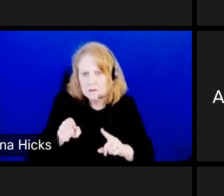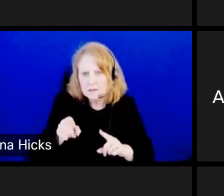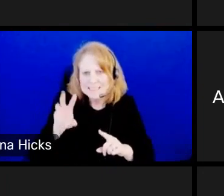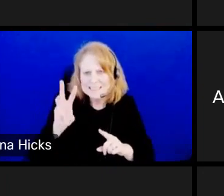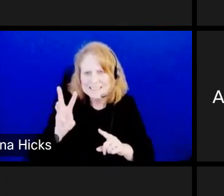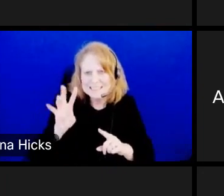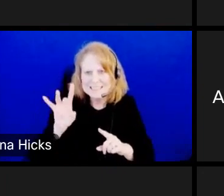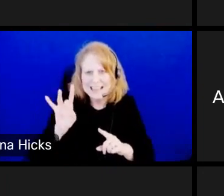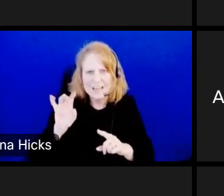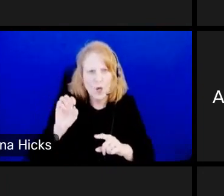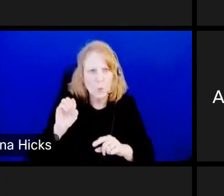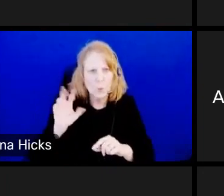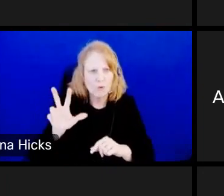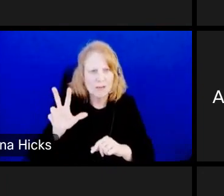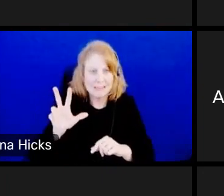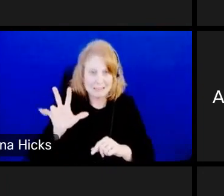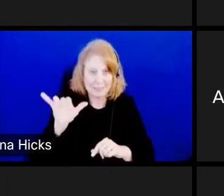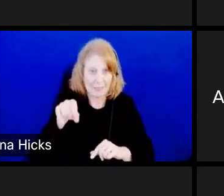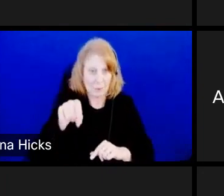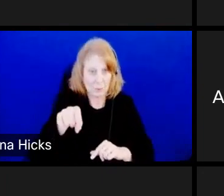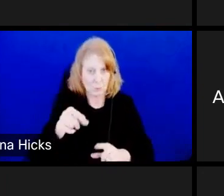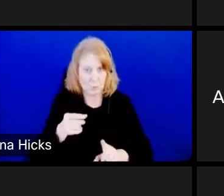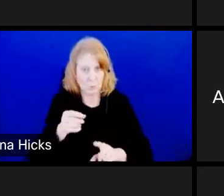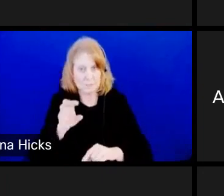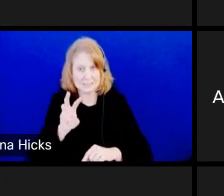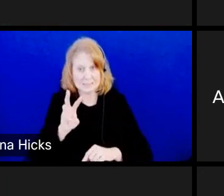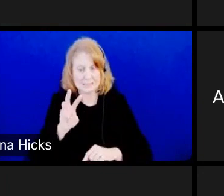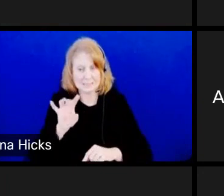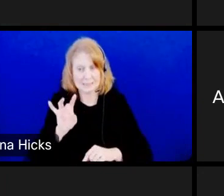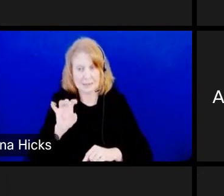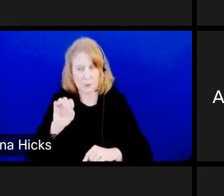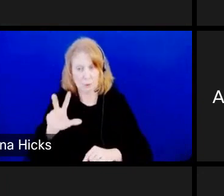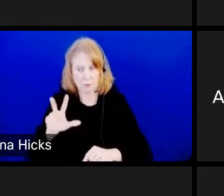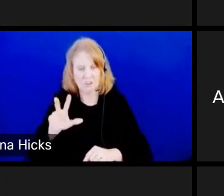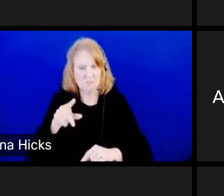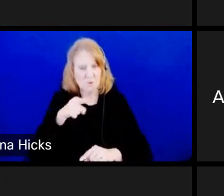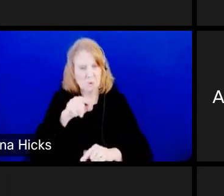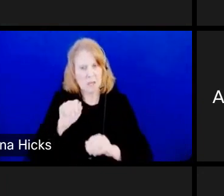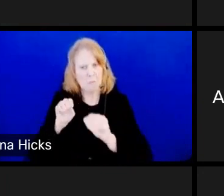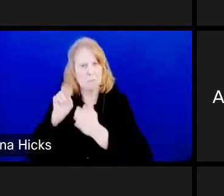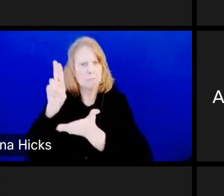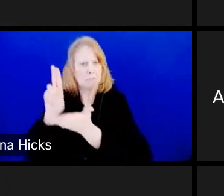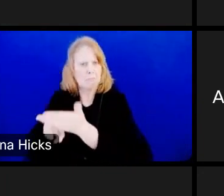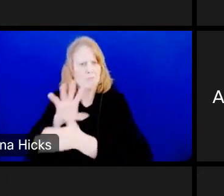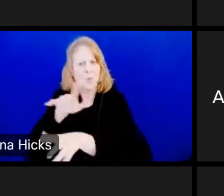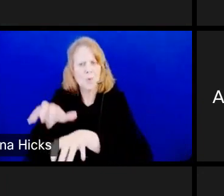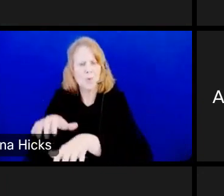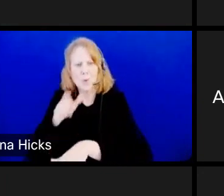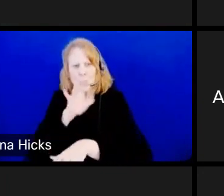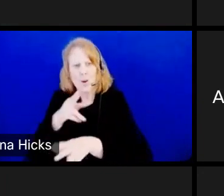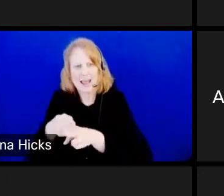6A03. And if you could, at some point in the chat, put who you are so we can register